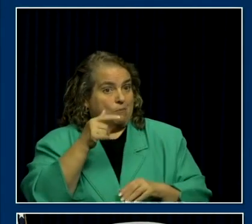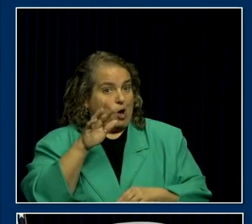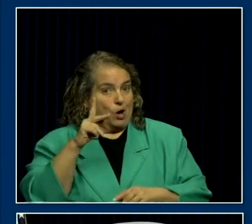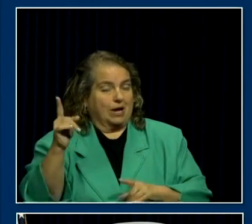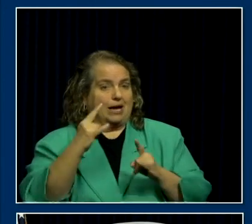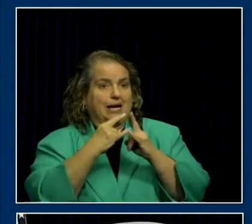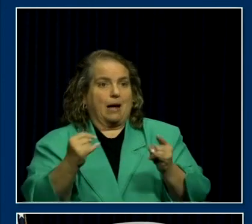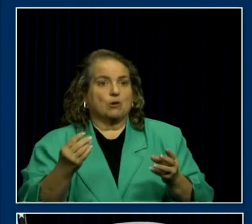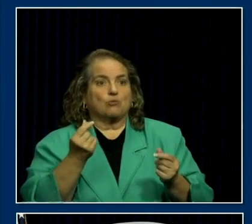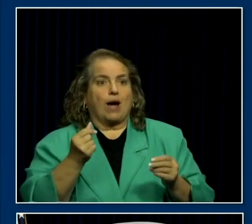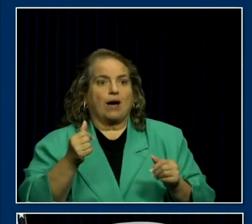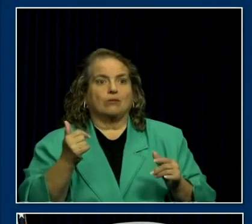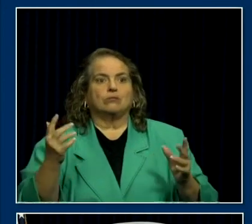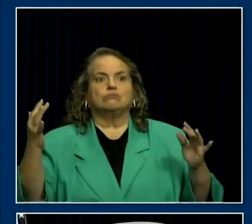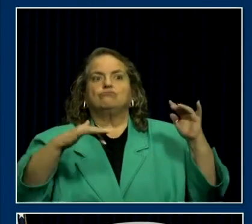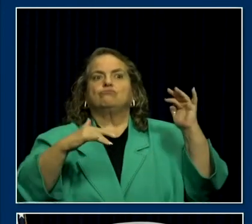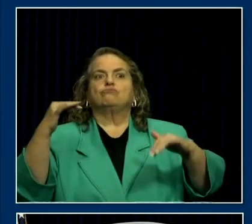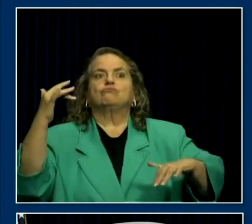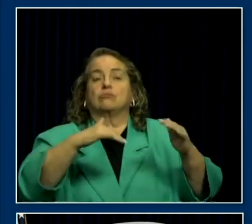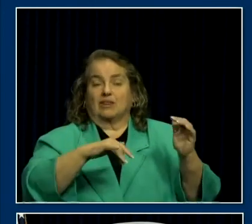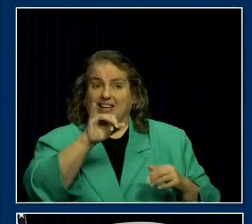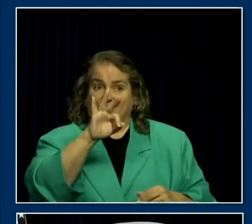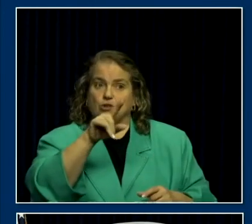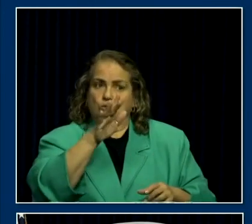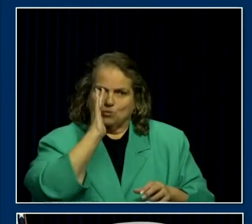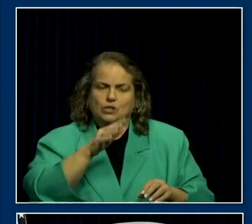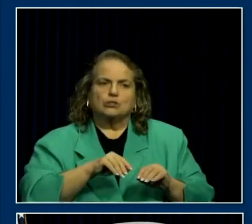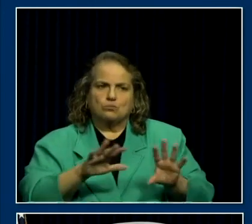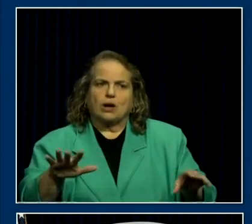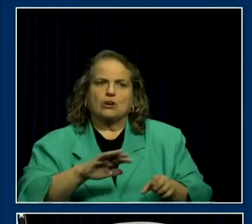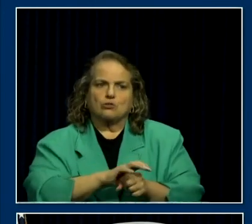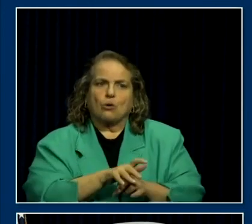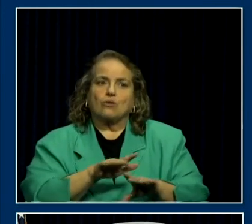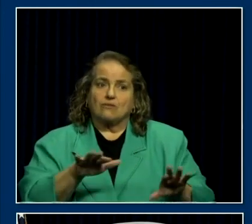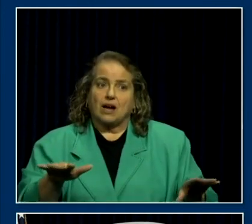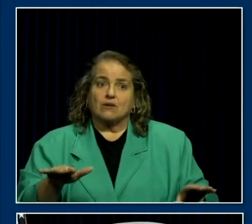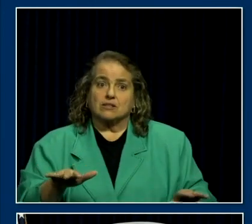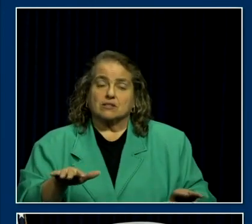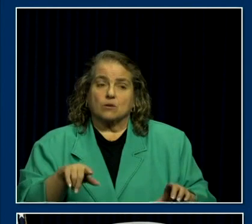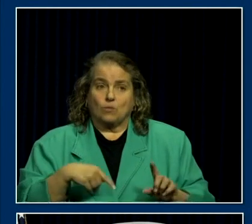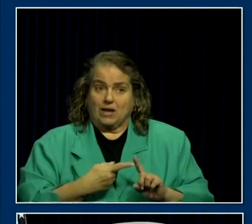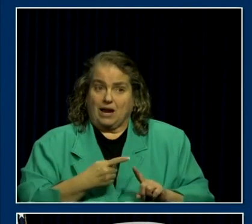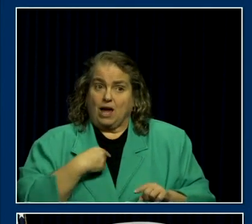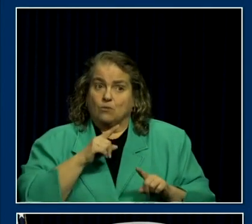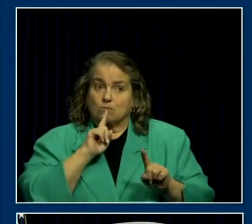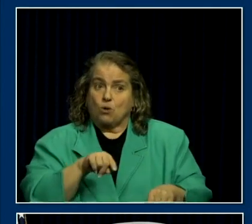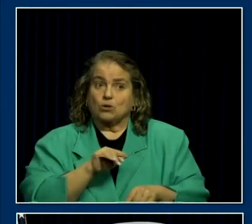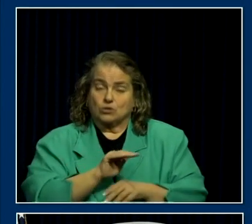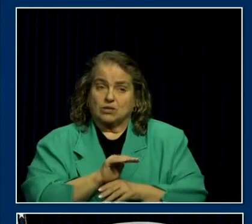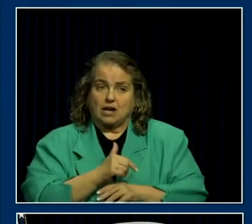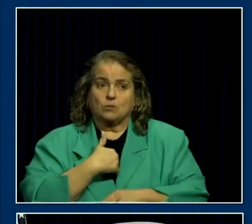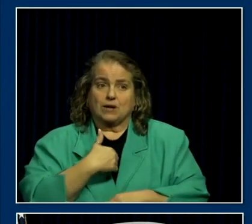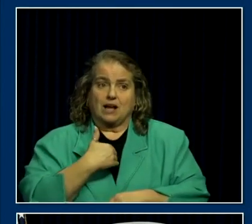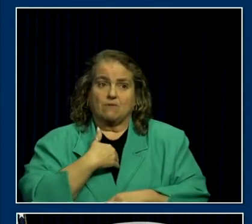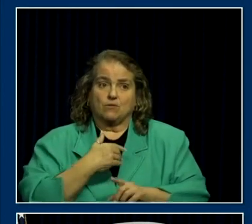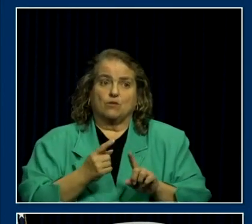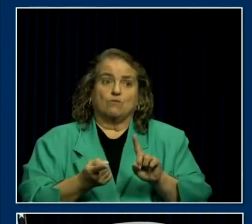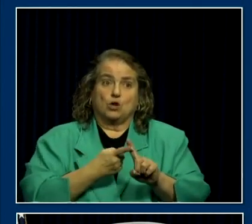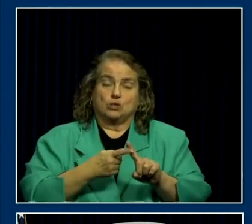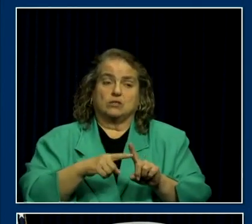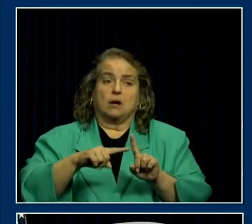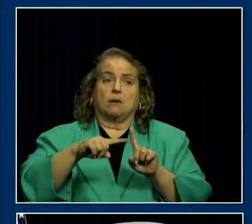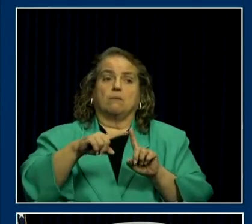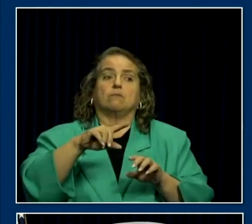are spreading the coronavirus. And I will tell you, when we get into our report tonight, we have the first positive test for